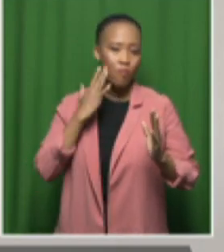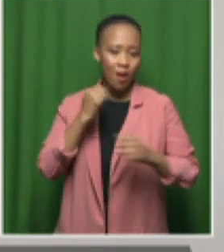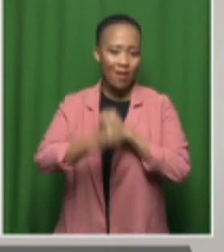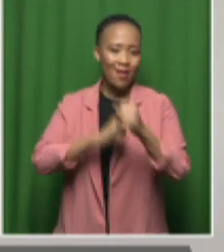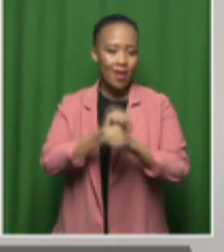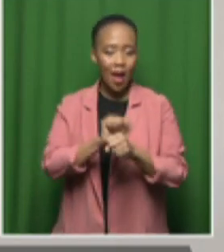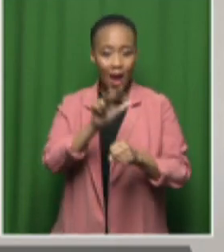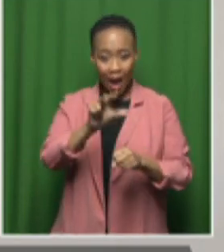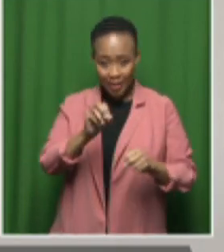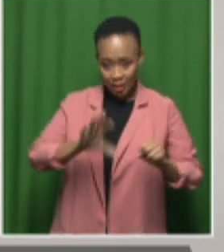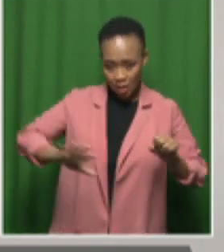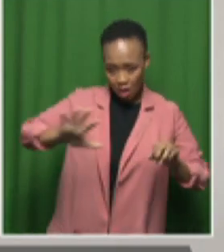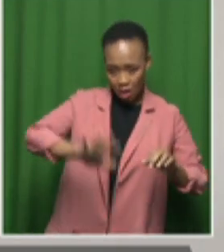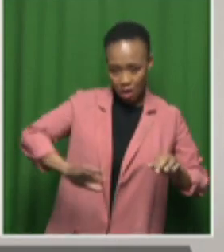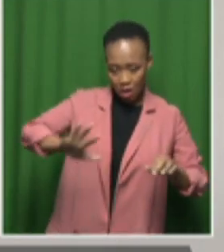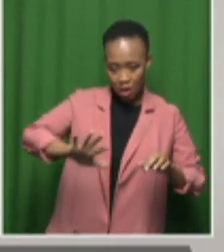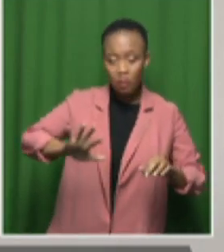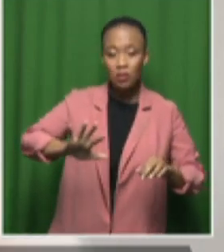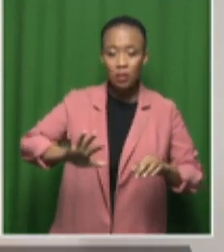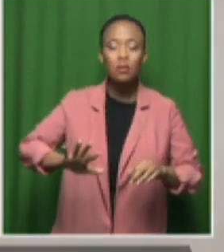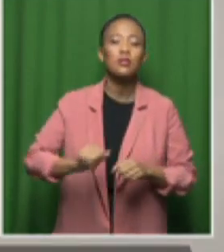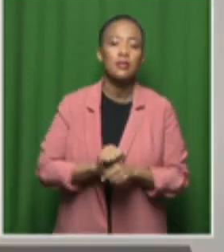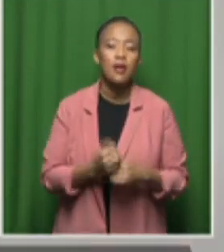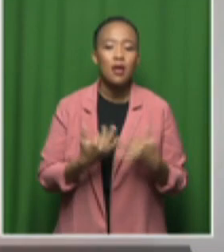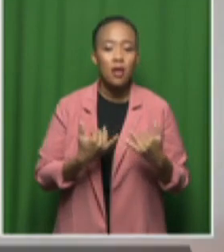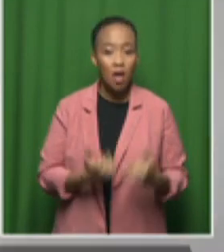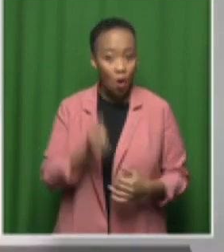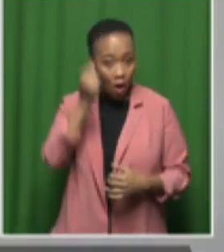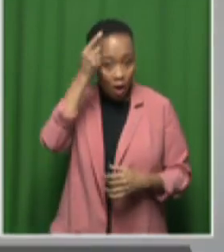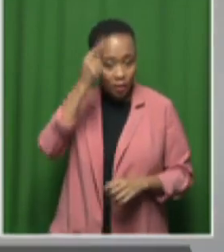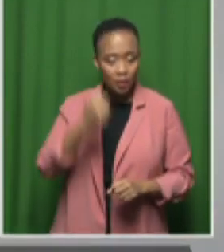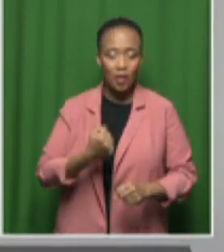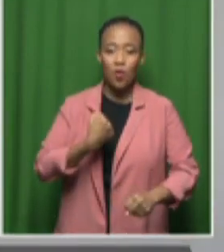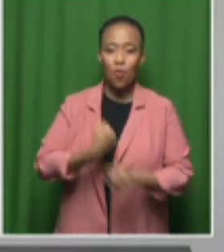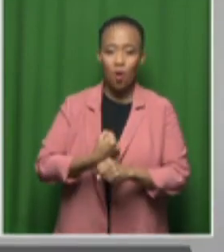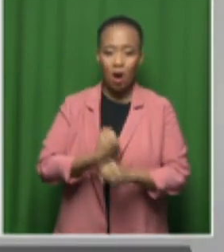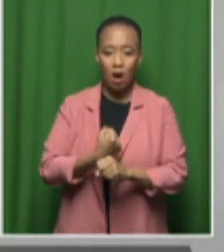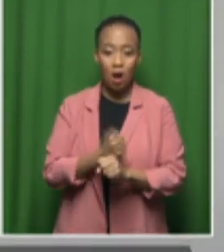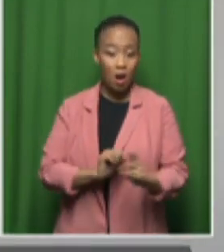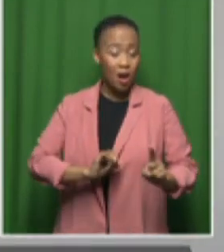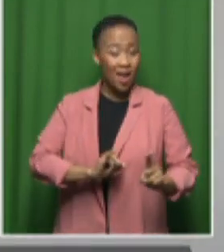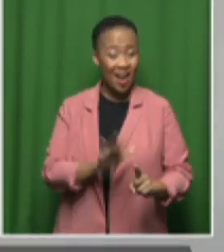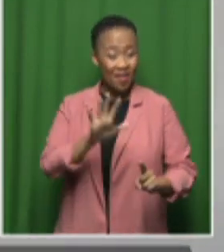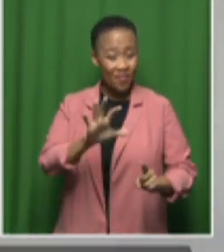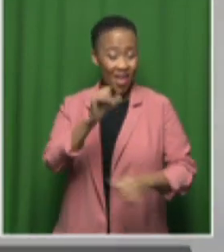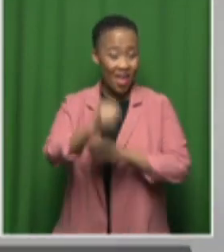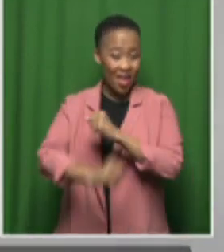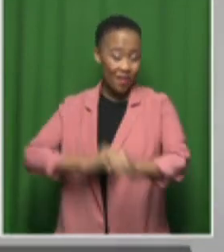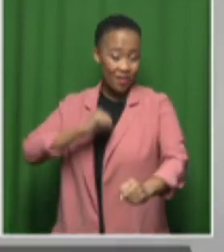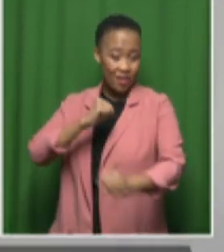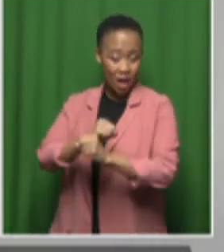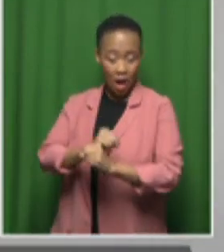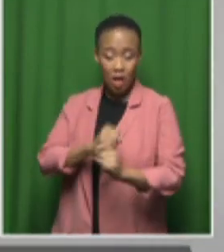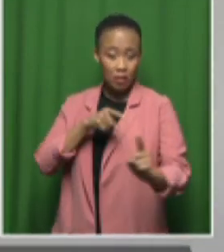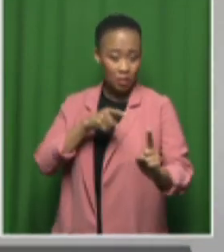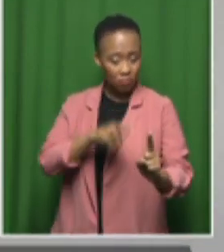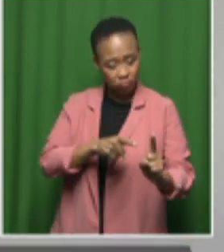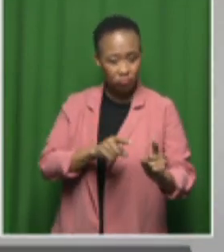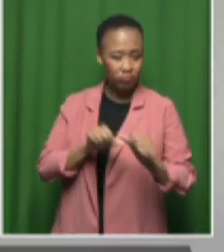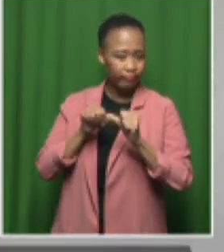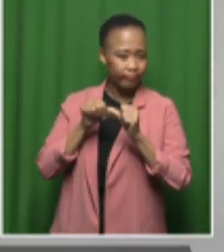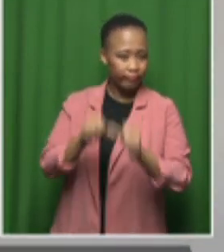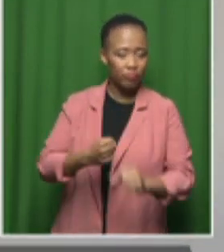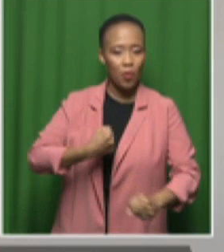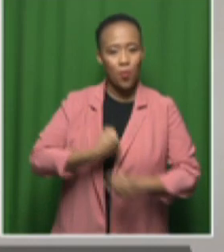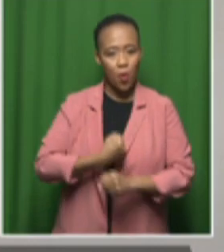bring that together for people to understand this journey that she's had over these 50 years is a big challenge. Being